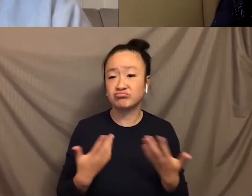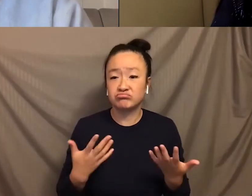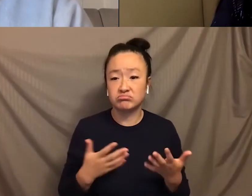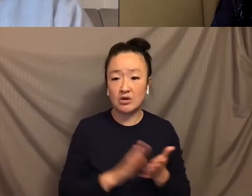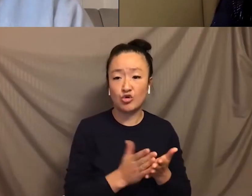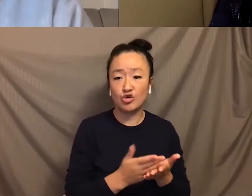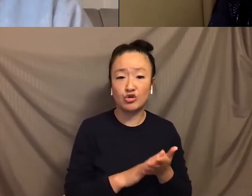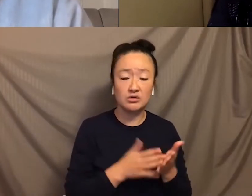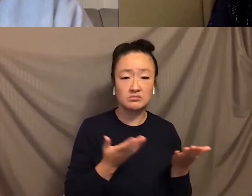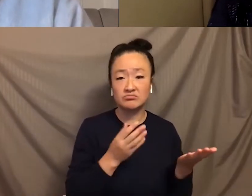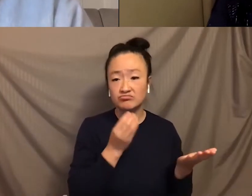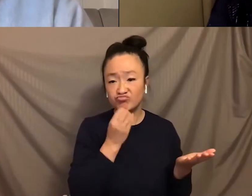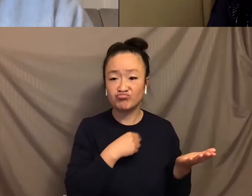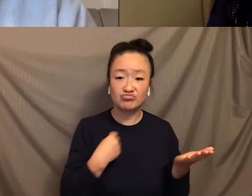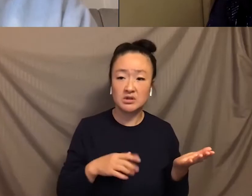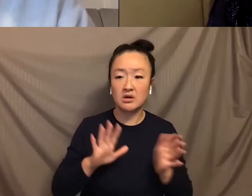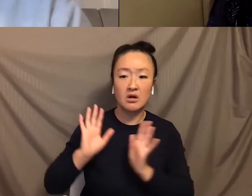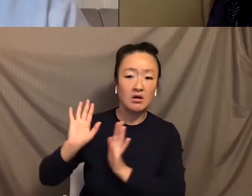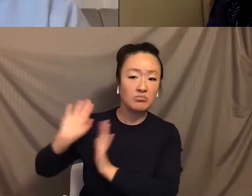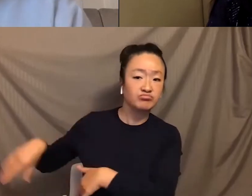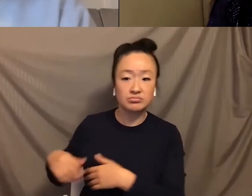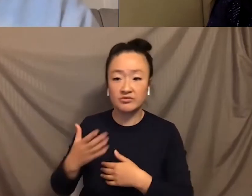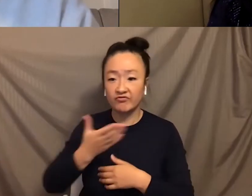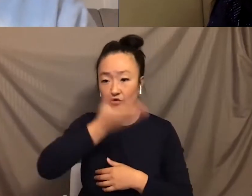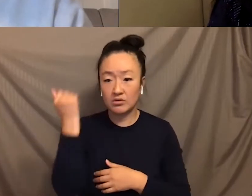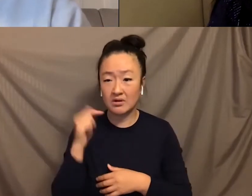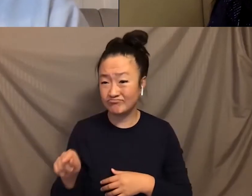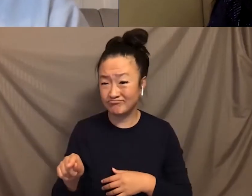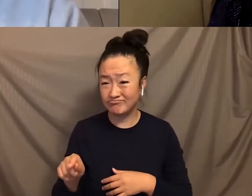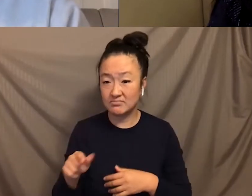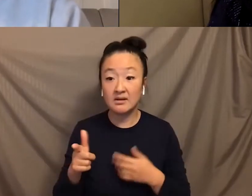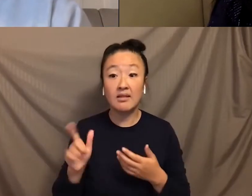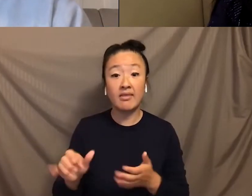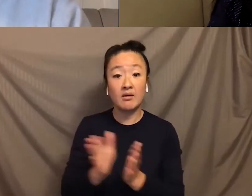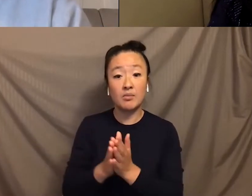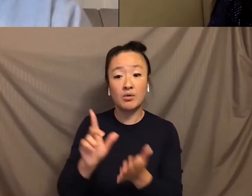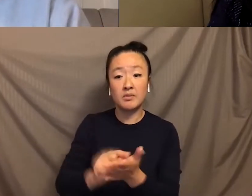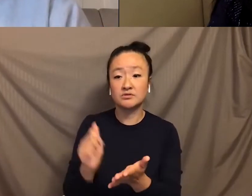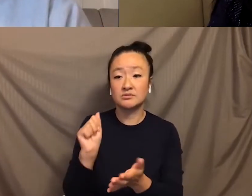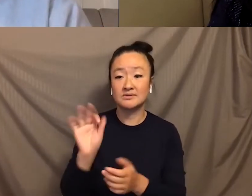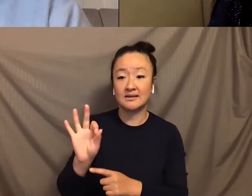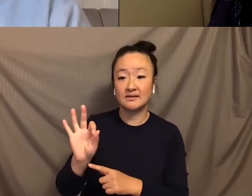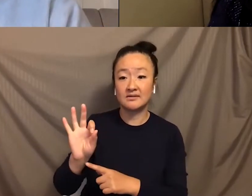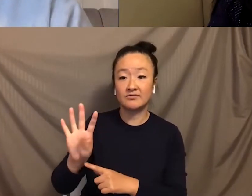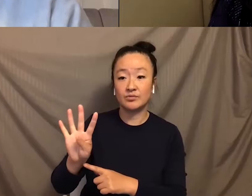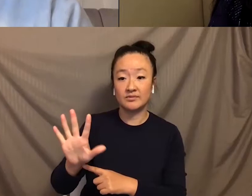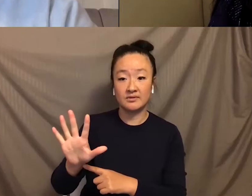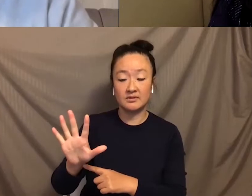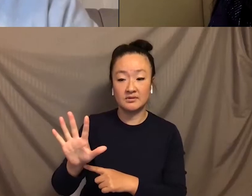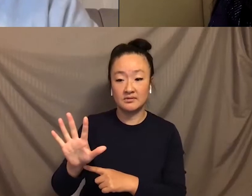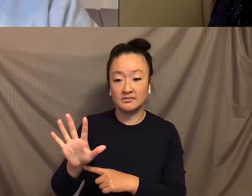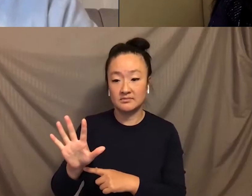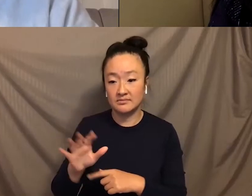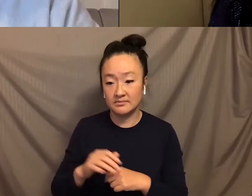because her book, you know, it was published in 1945, and few truly